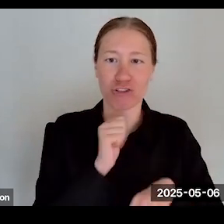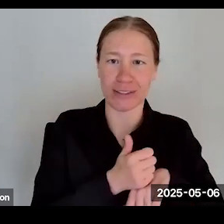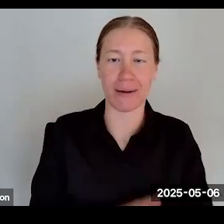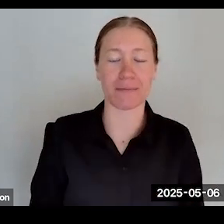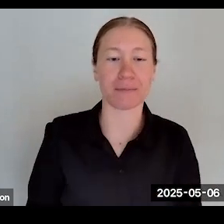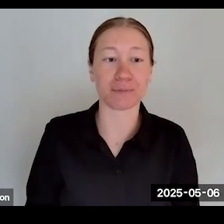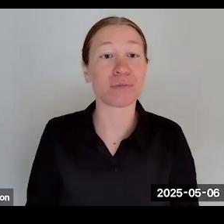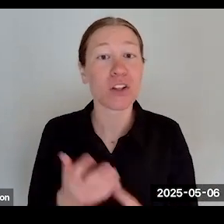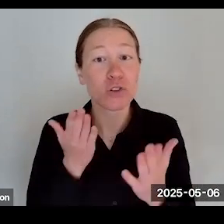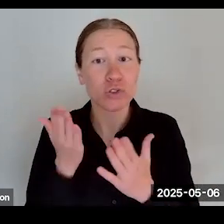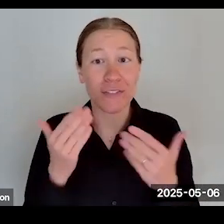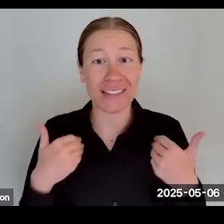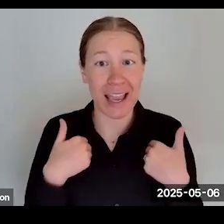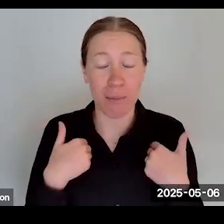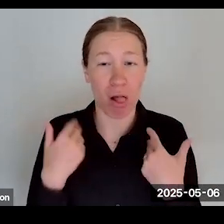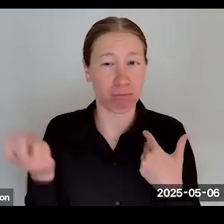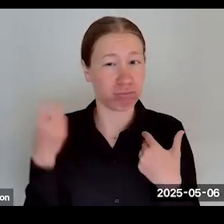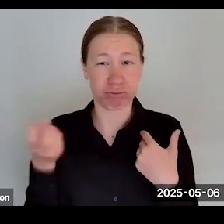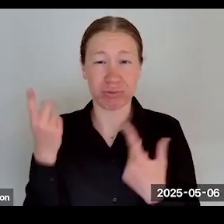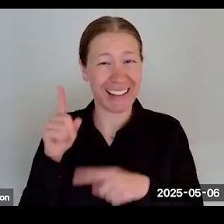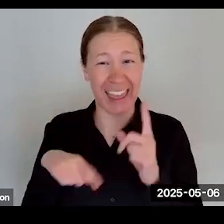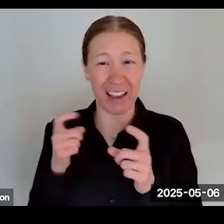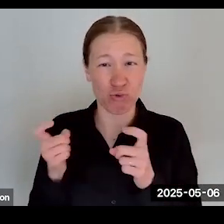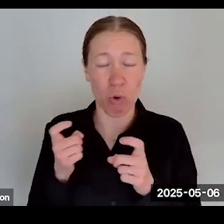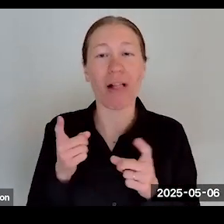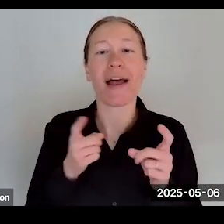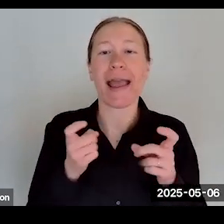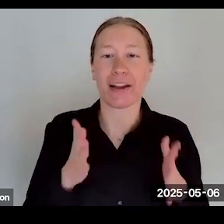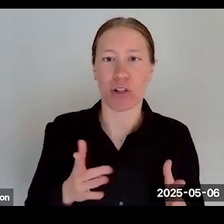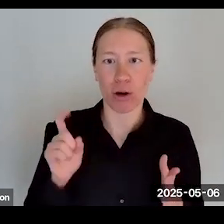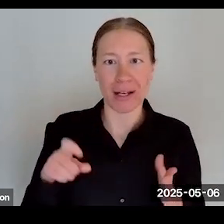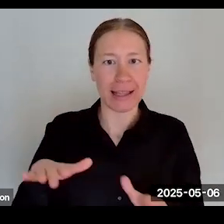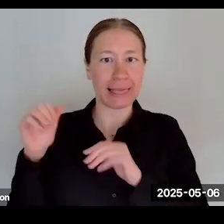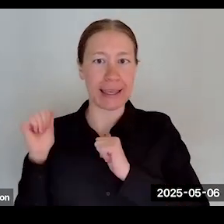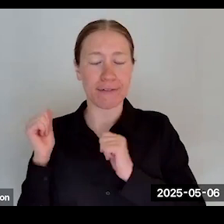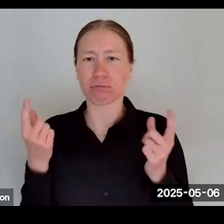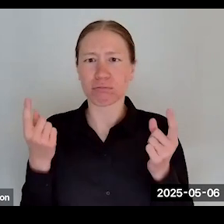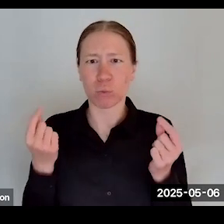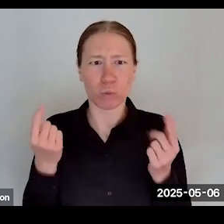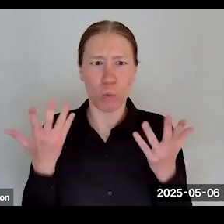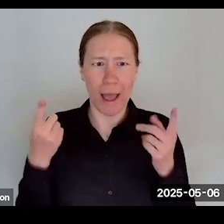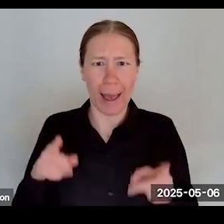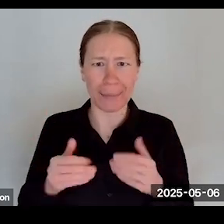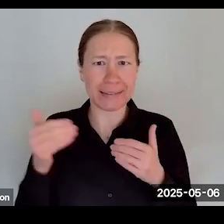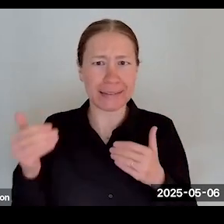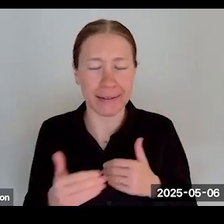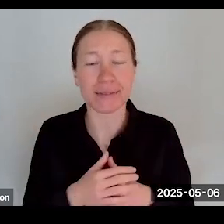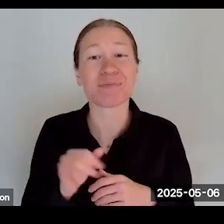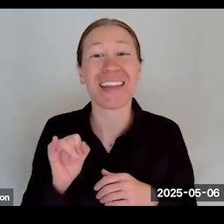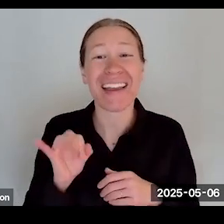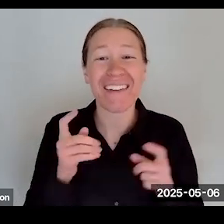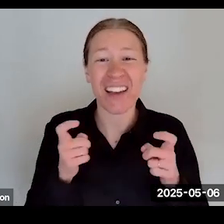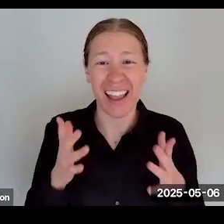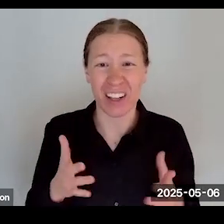If a service animal is out of control and the handler needs to leave, what should happen next? If the handler can't bring